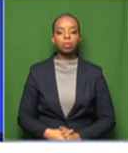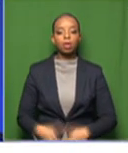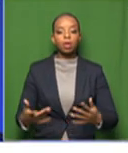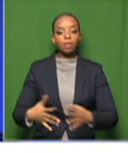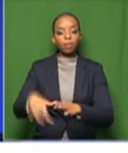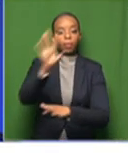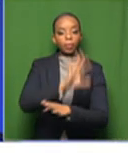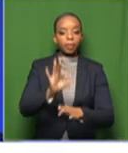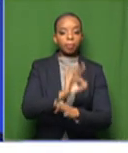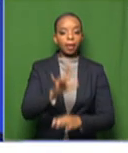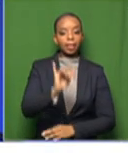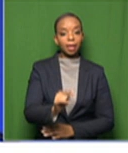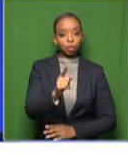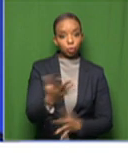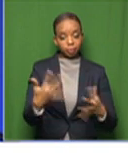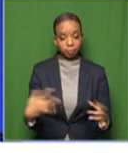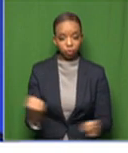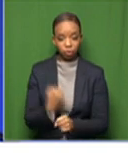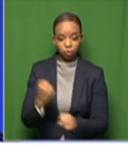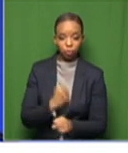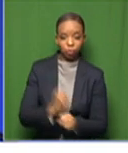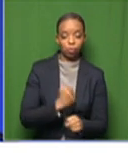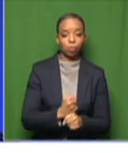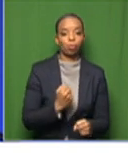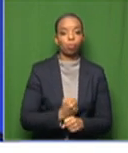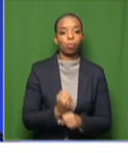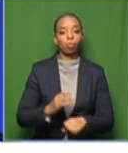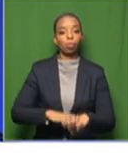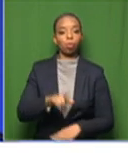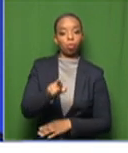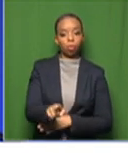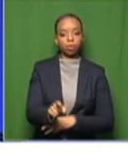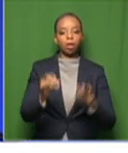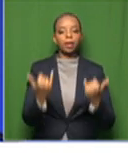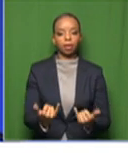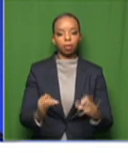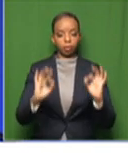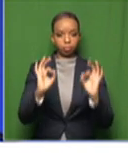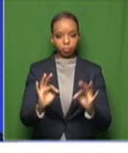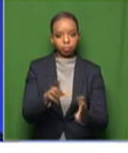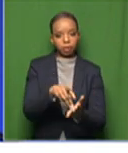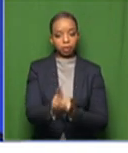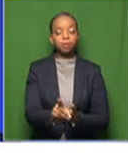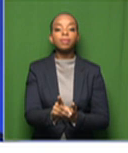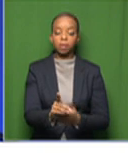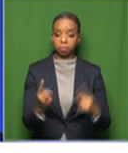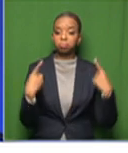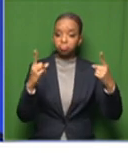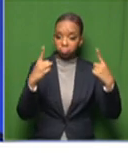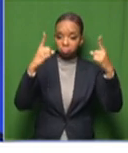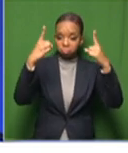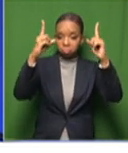have worked on, that has ultimately delivered this very successful